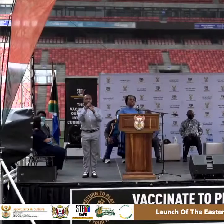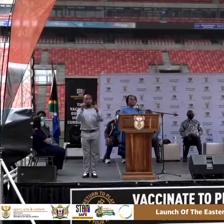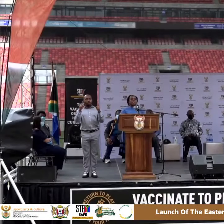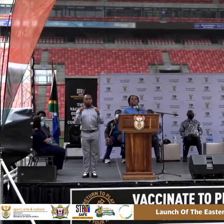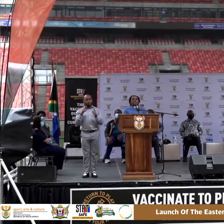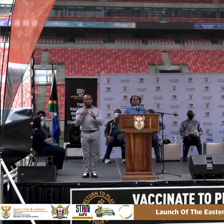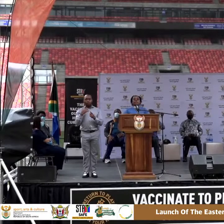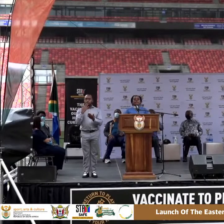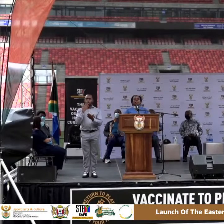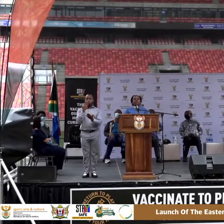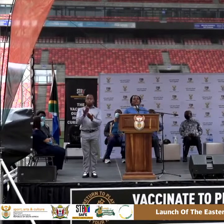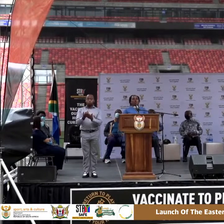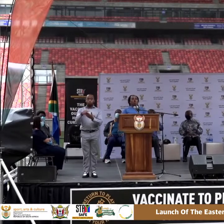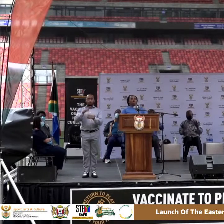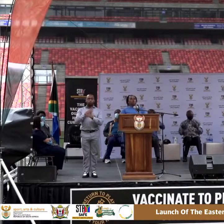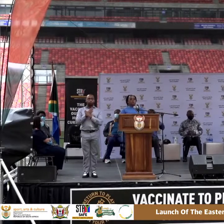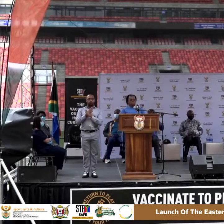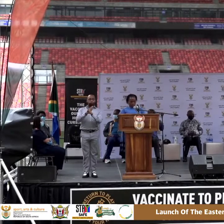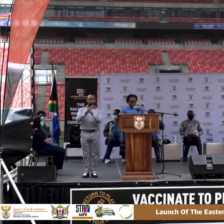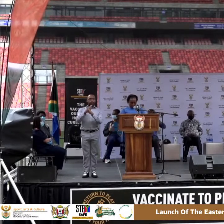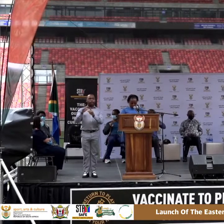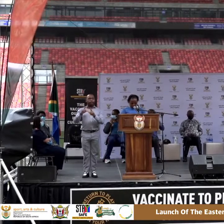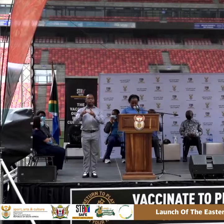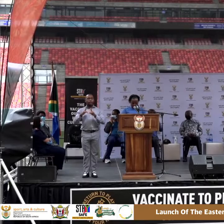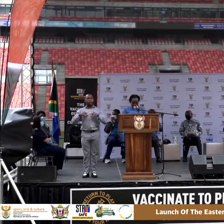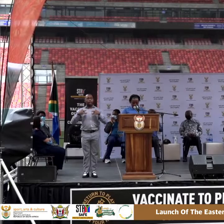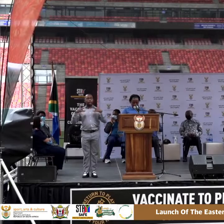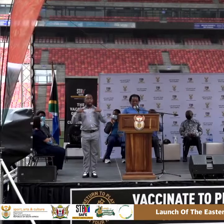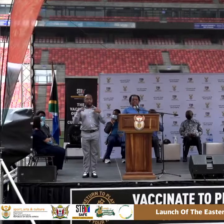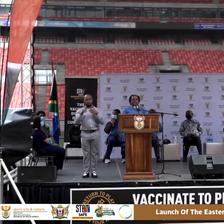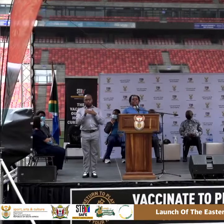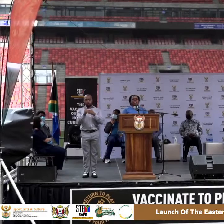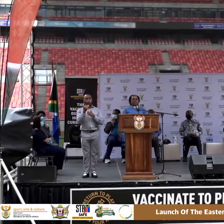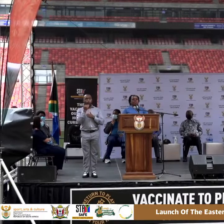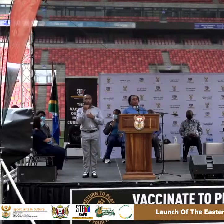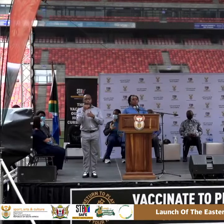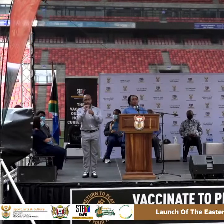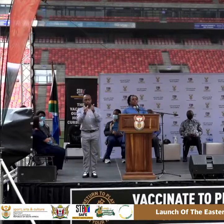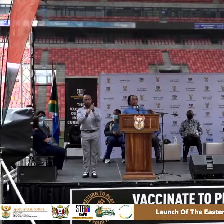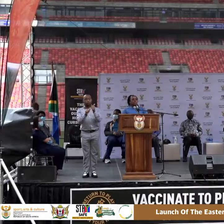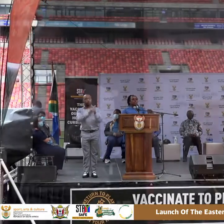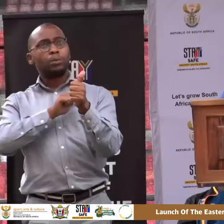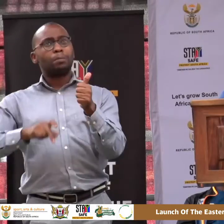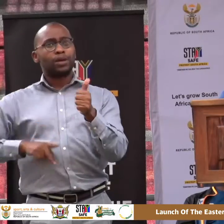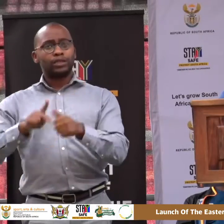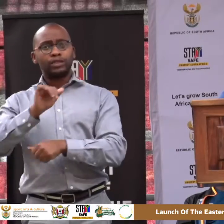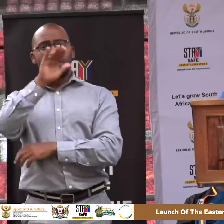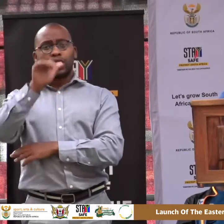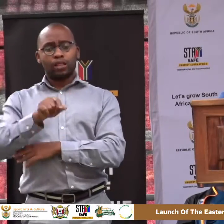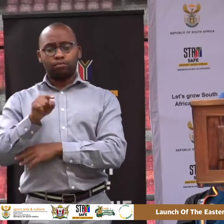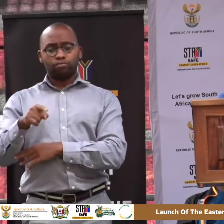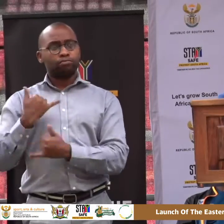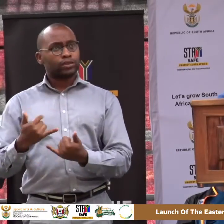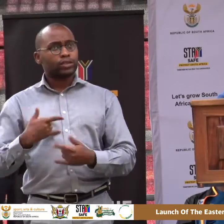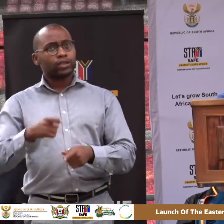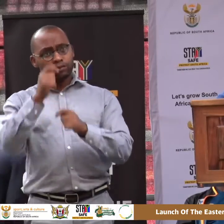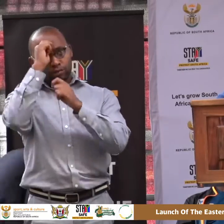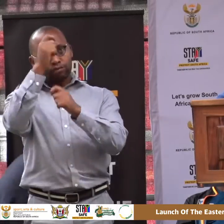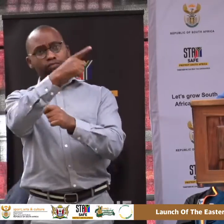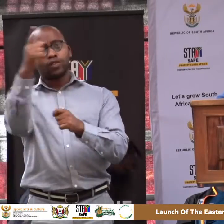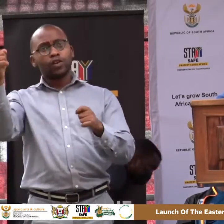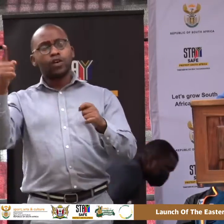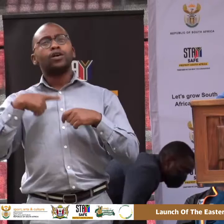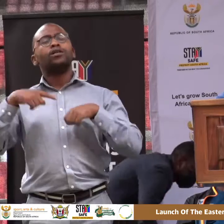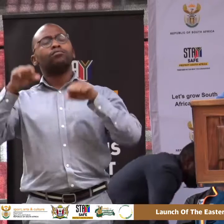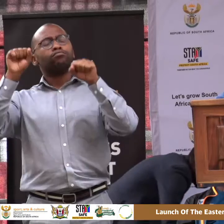lives led by our own Deputy President. I greet everybody. The city vuma